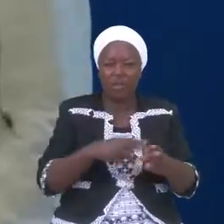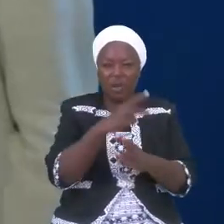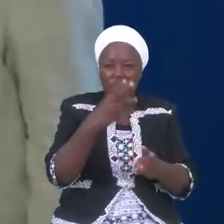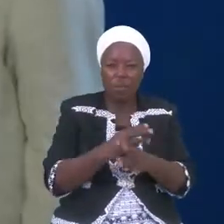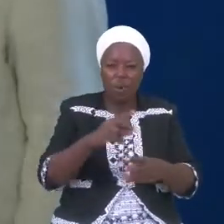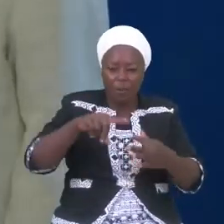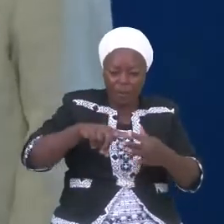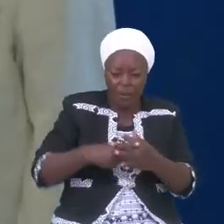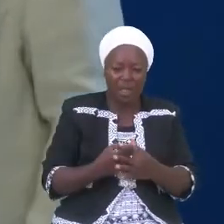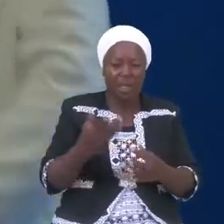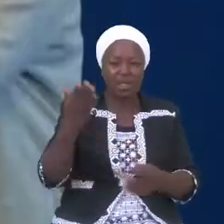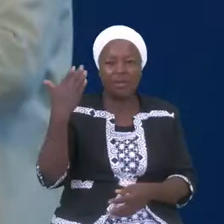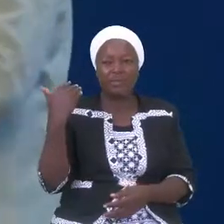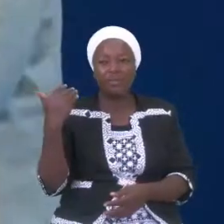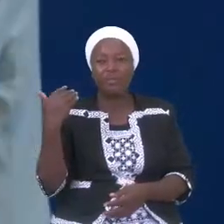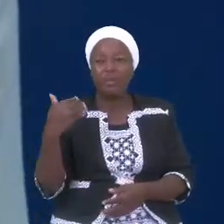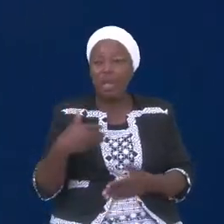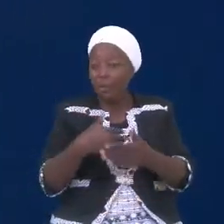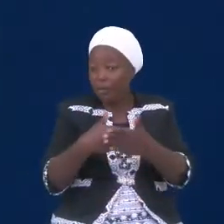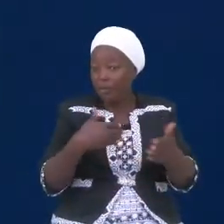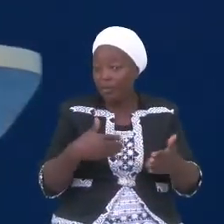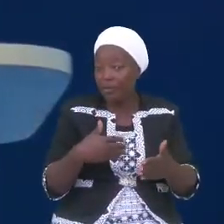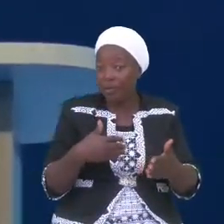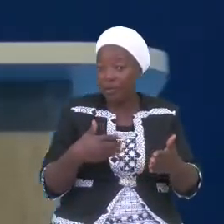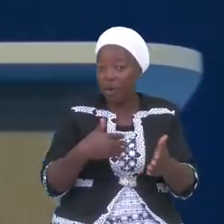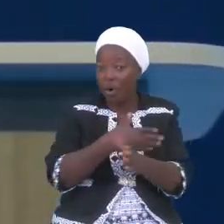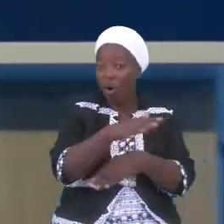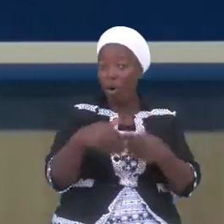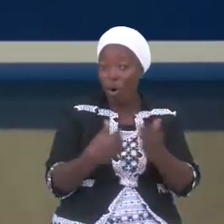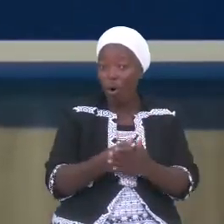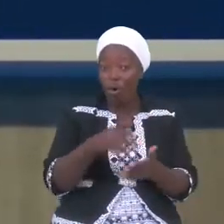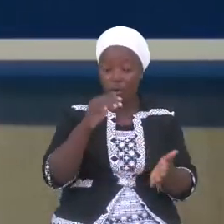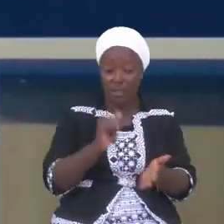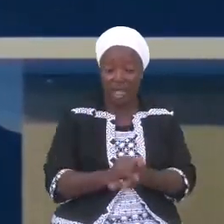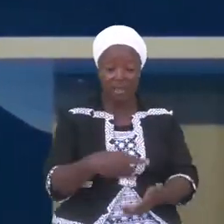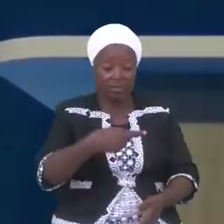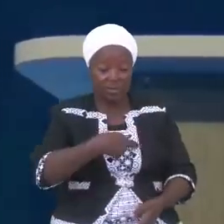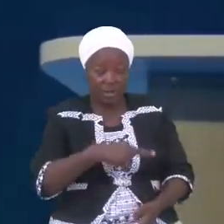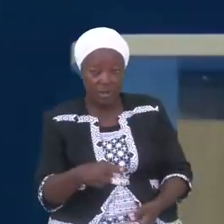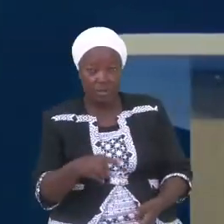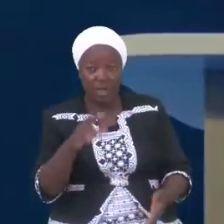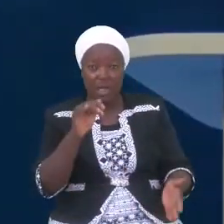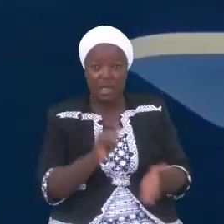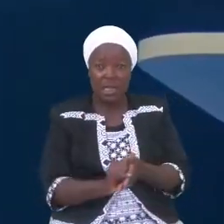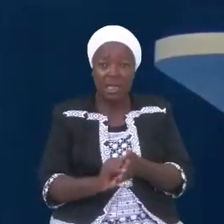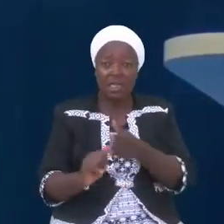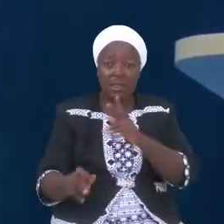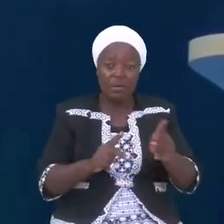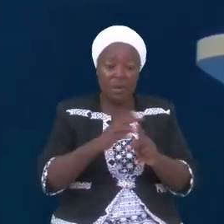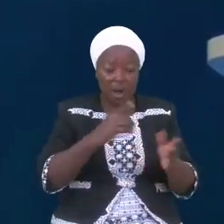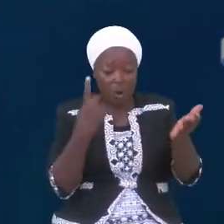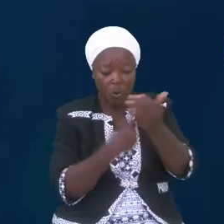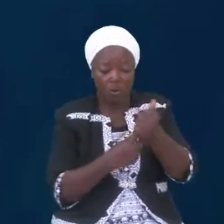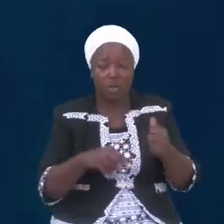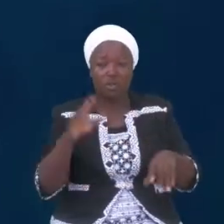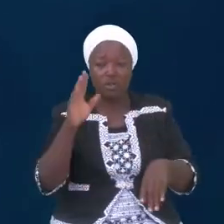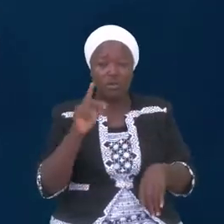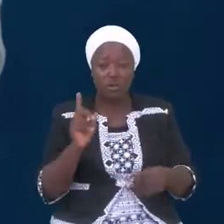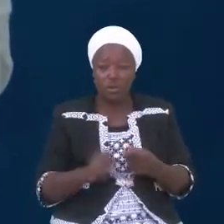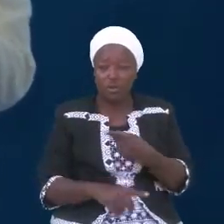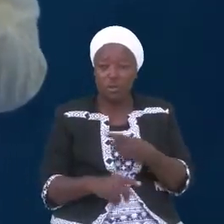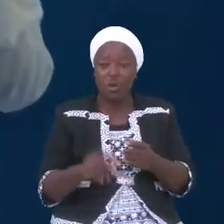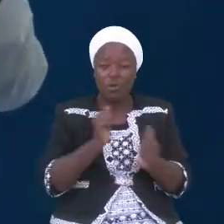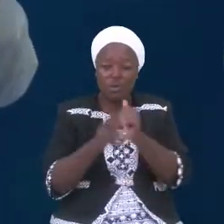world began. Before all that religion that people are holding on to, which